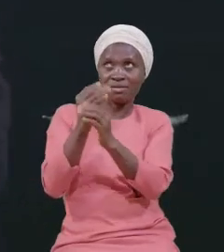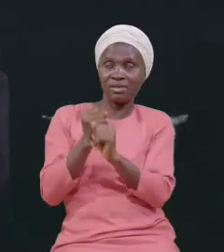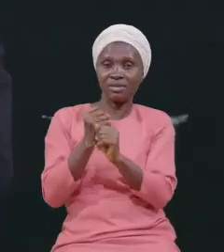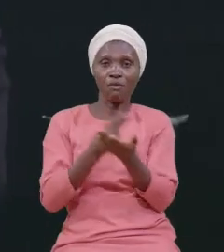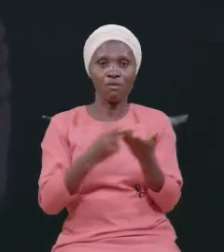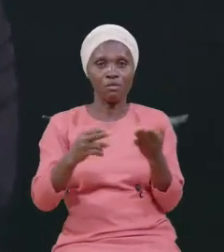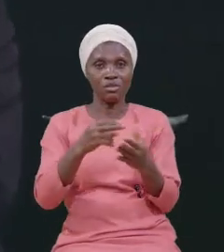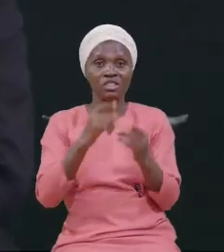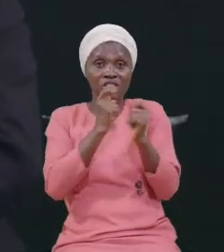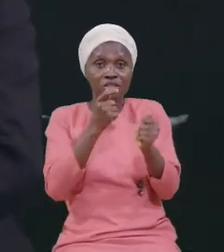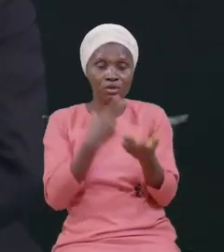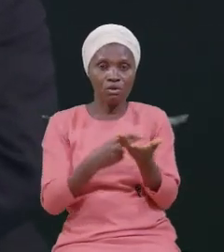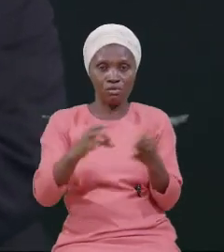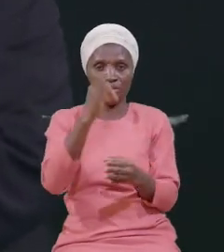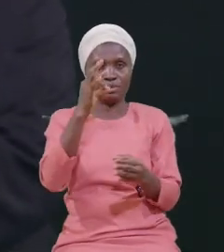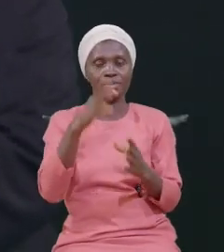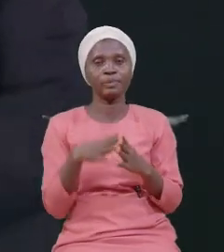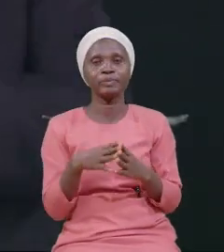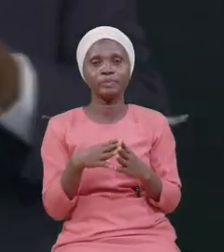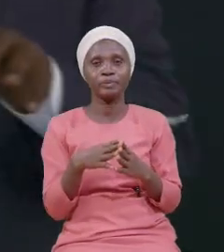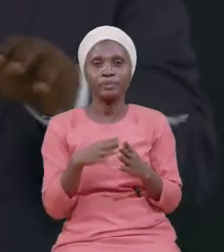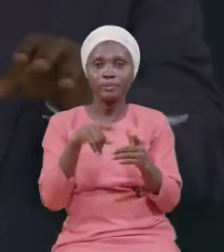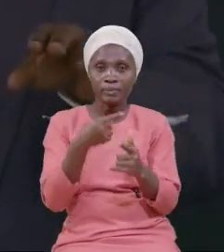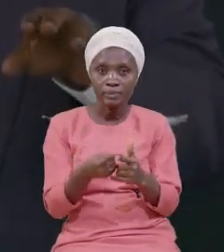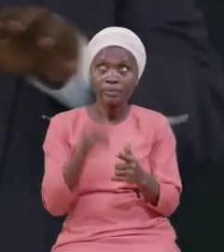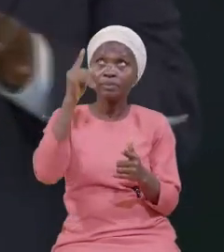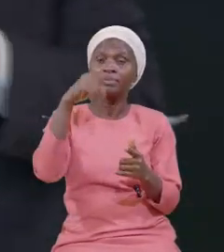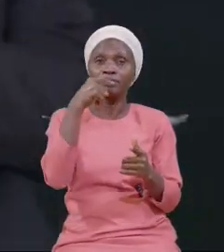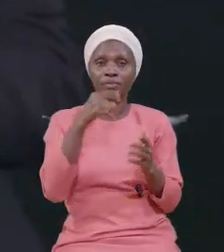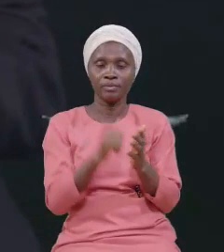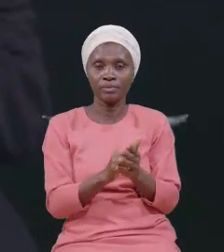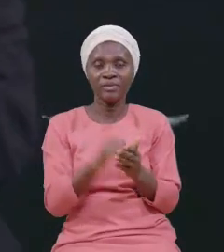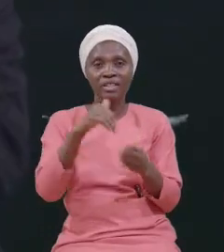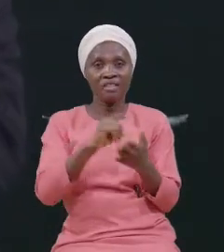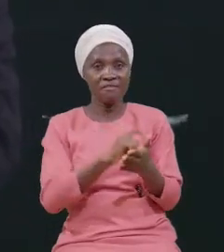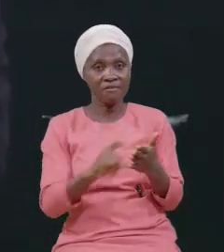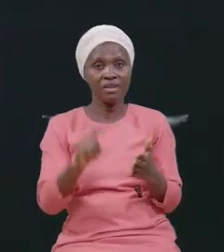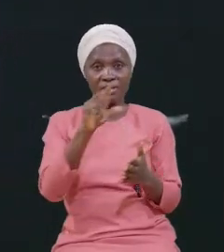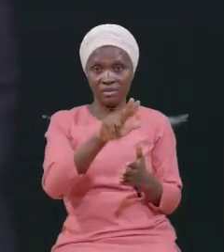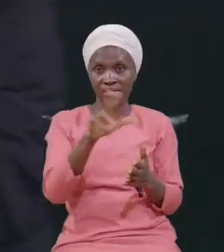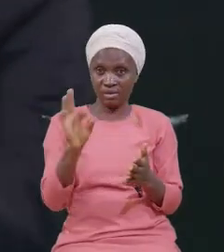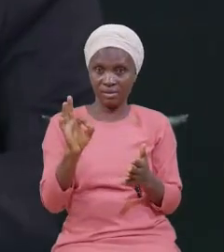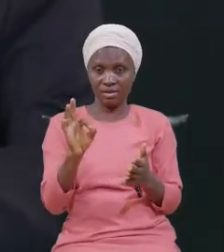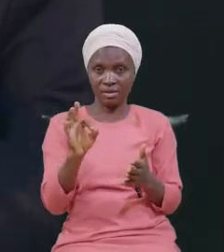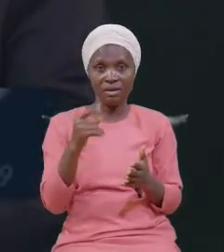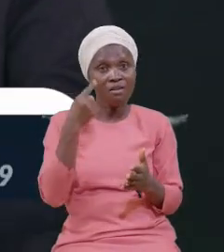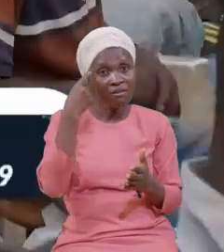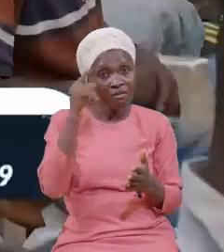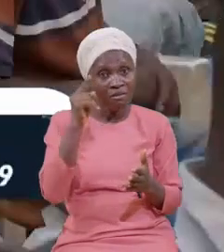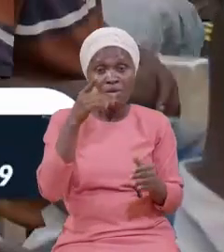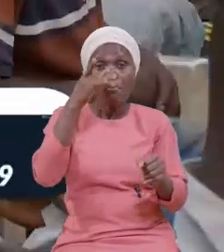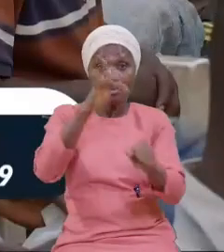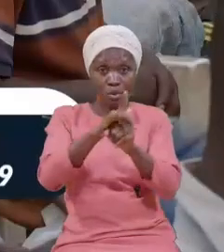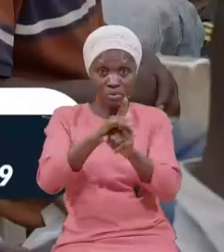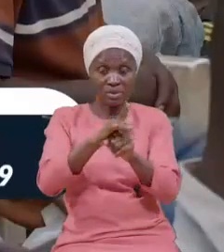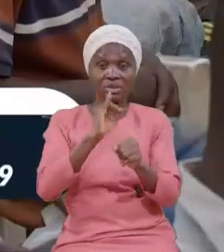the Holy Ghost. Then he says in verse 39, for the promise is unto you and to